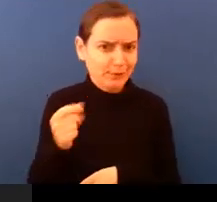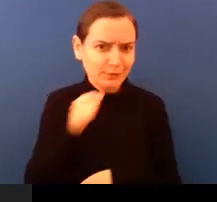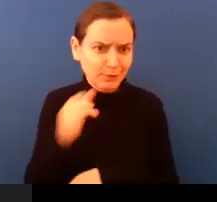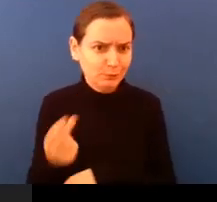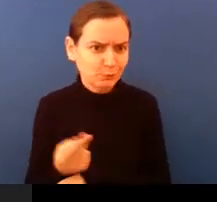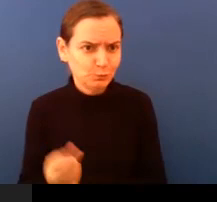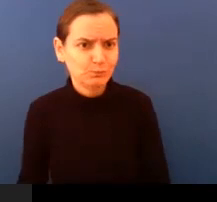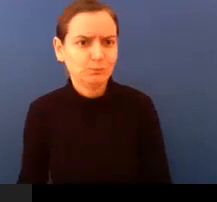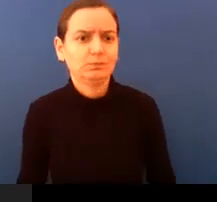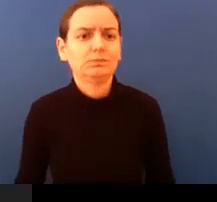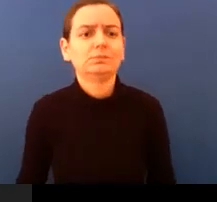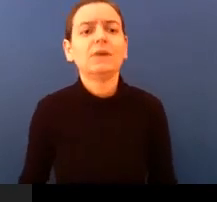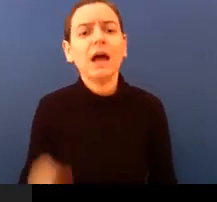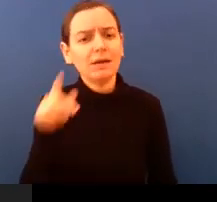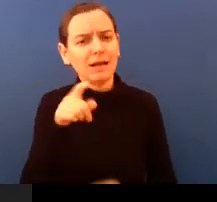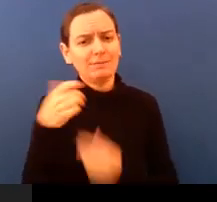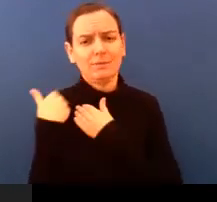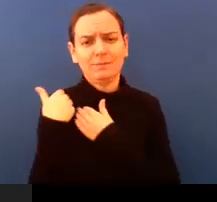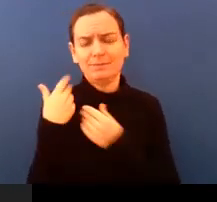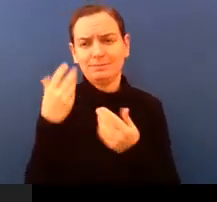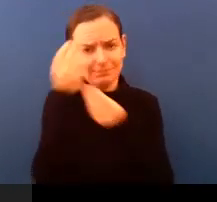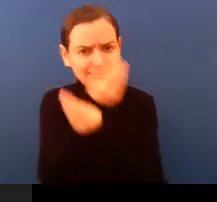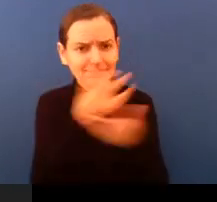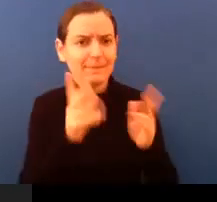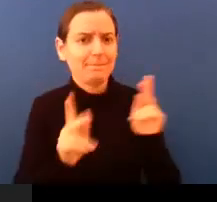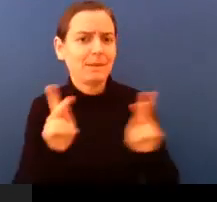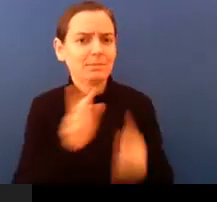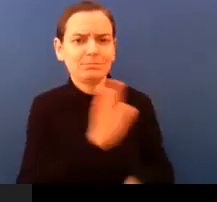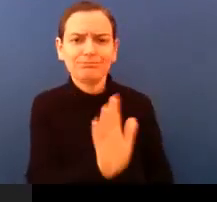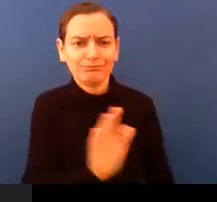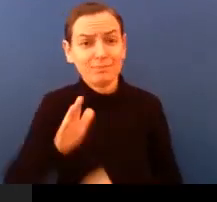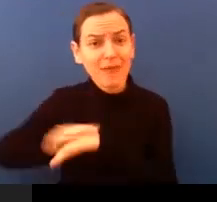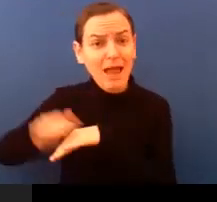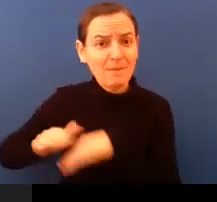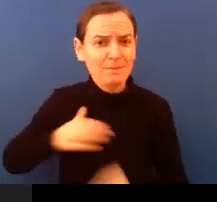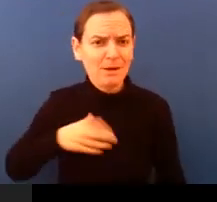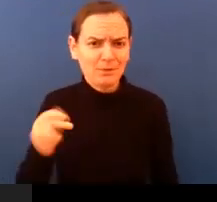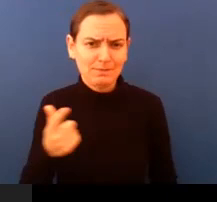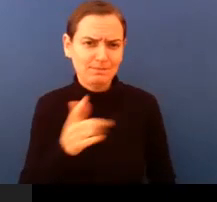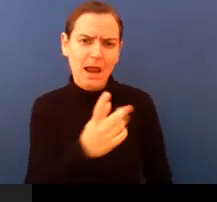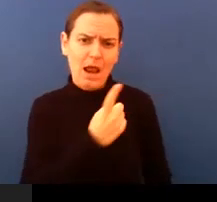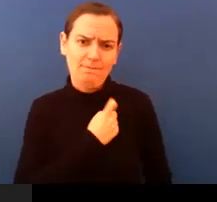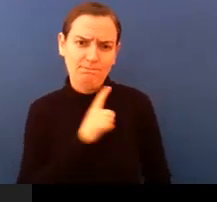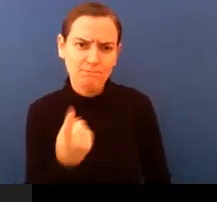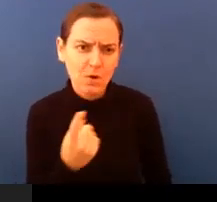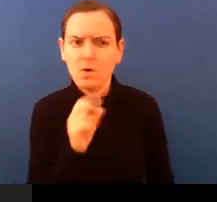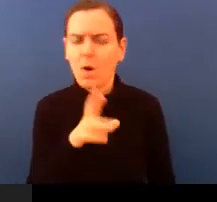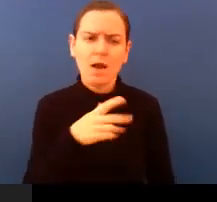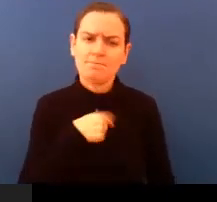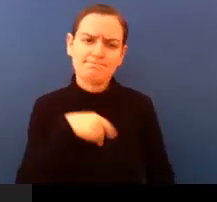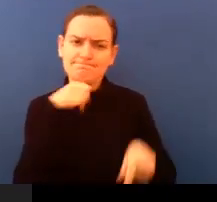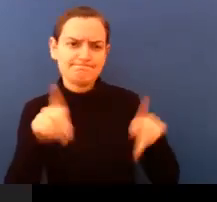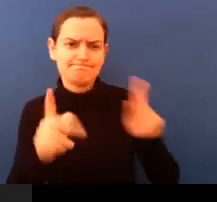You want to be able to instruct others on the treatment of and the interaction with the dog.